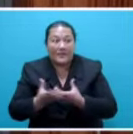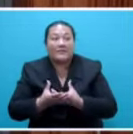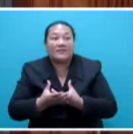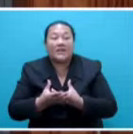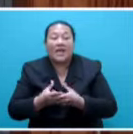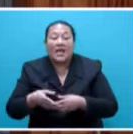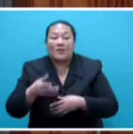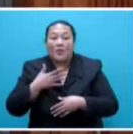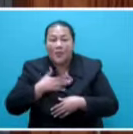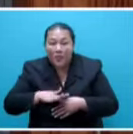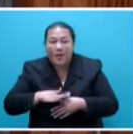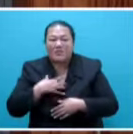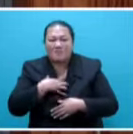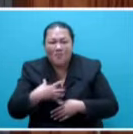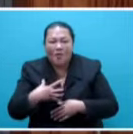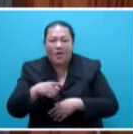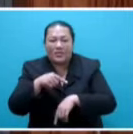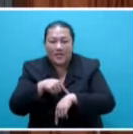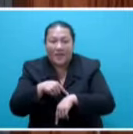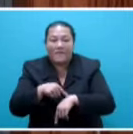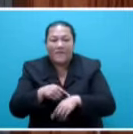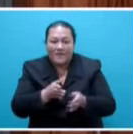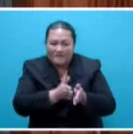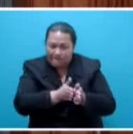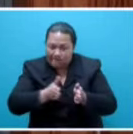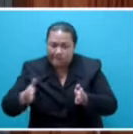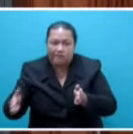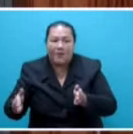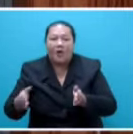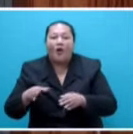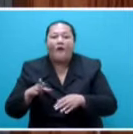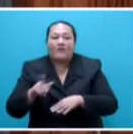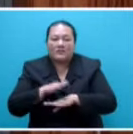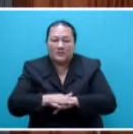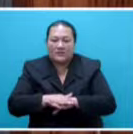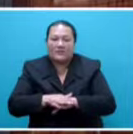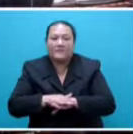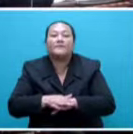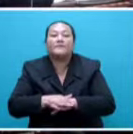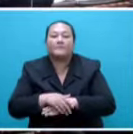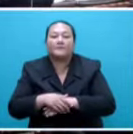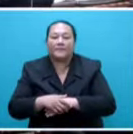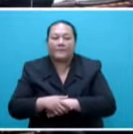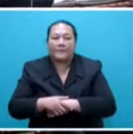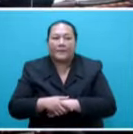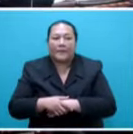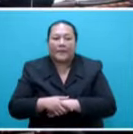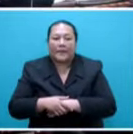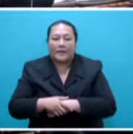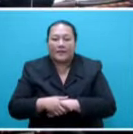time because our people deserve that. Thank you, Honourable Speaker. I thank the Honourable Lynda Tabuya.